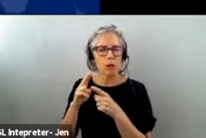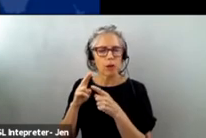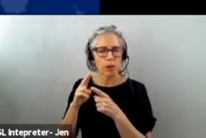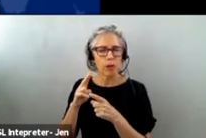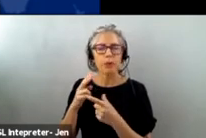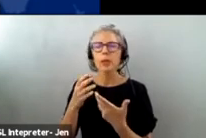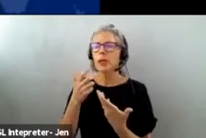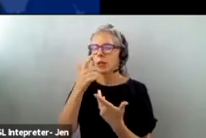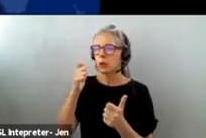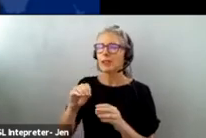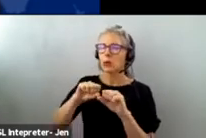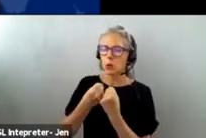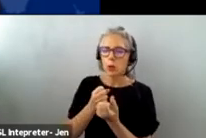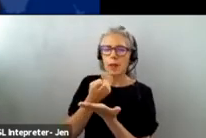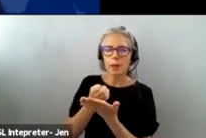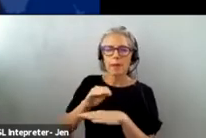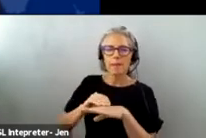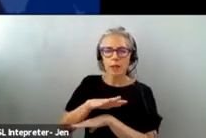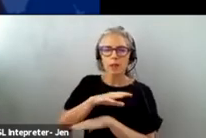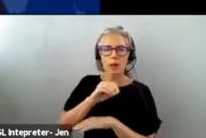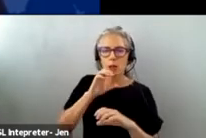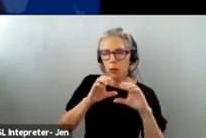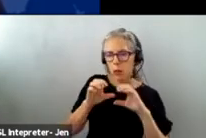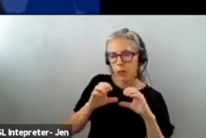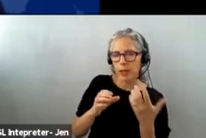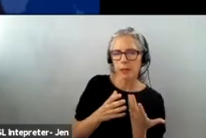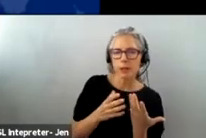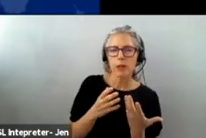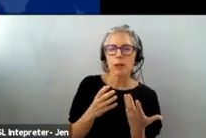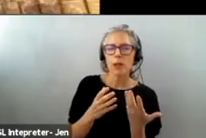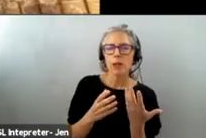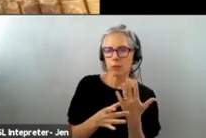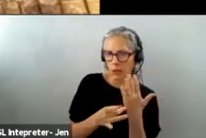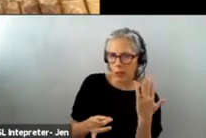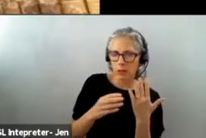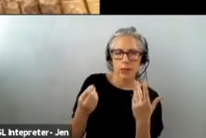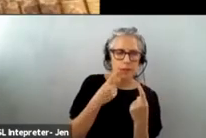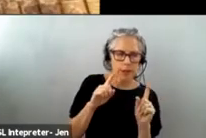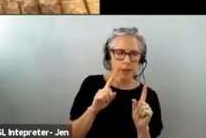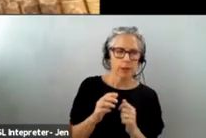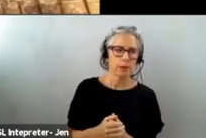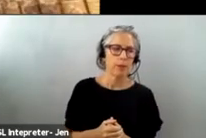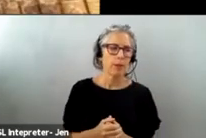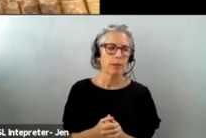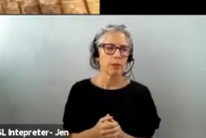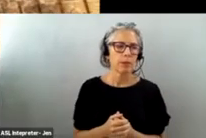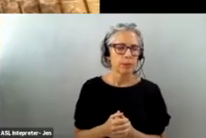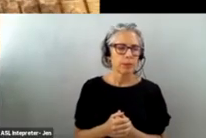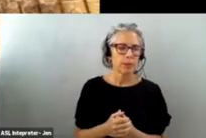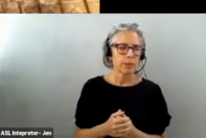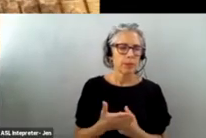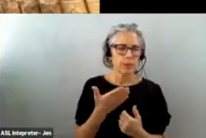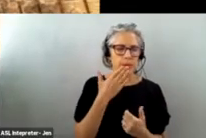and interventions. Lauren, I'll turn it over to you. Thank you, Sumi. So thank you so much